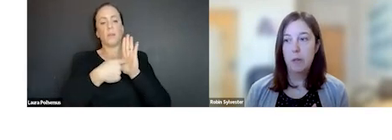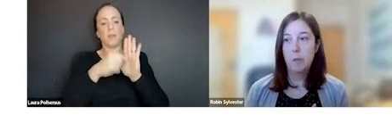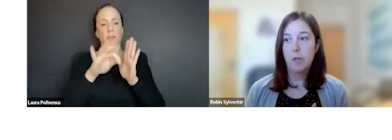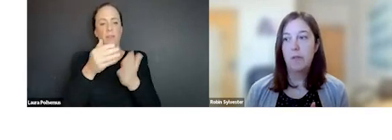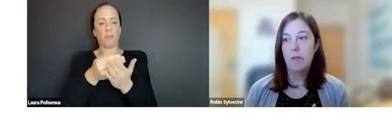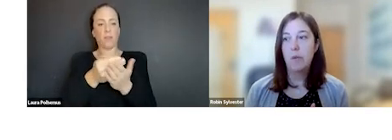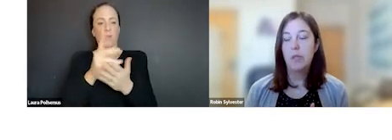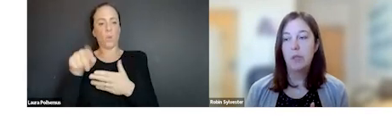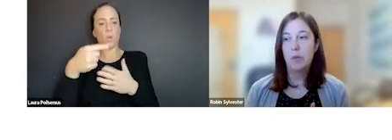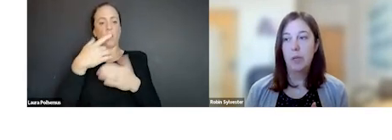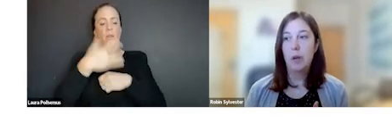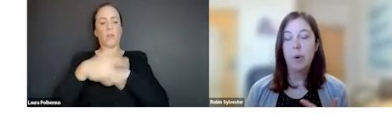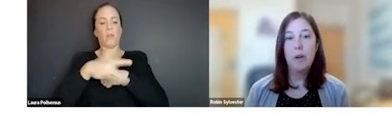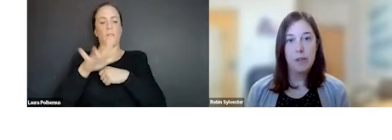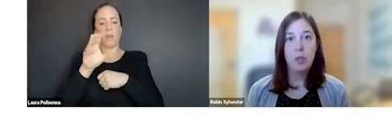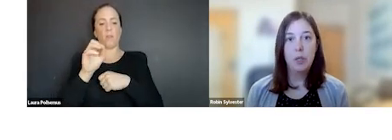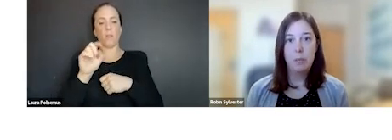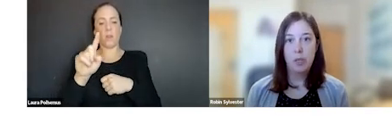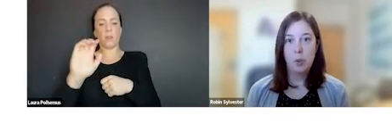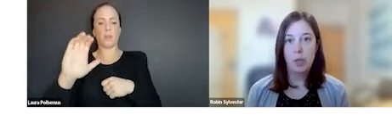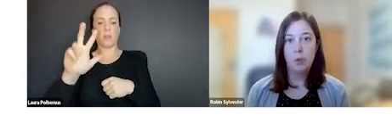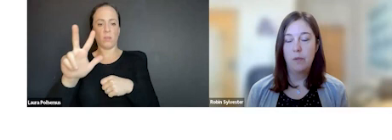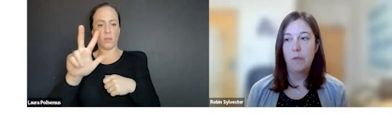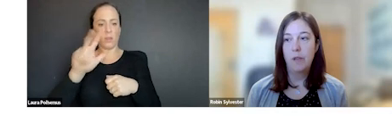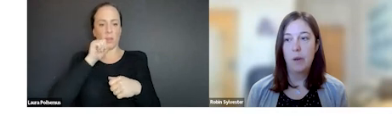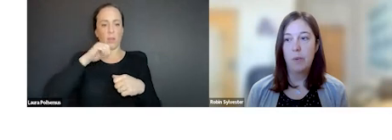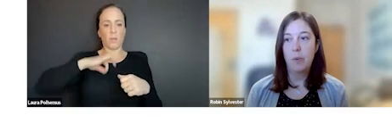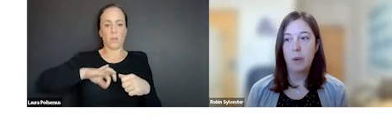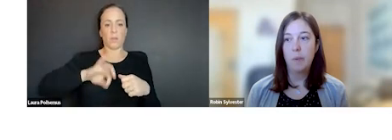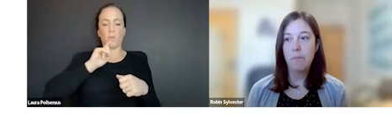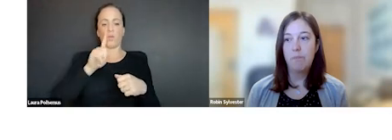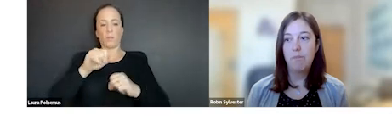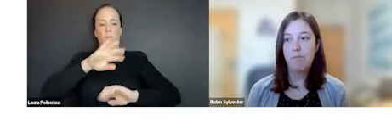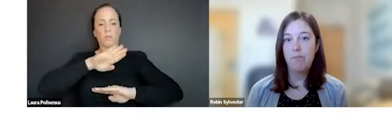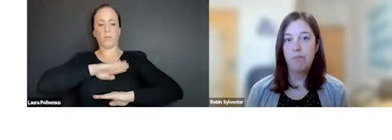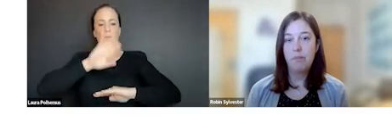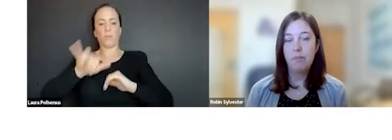only available to 501c3 nonprofits, you need to make sure that you can fulfill that requirement.